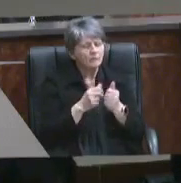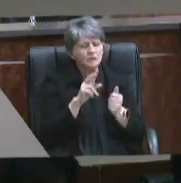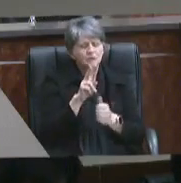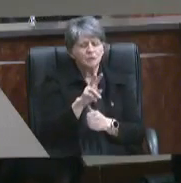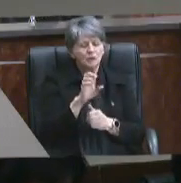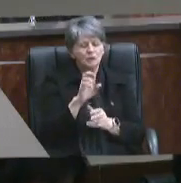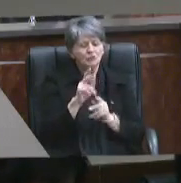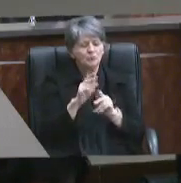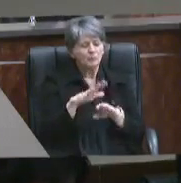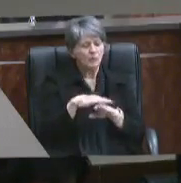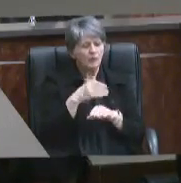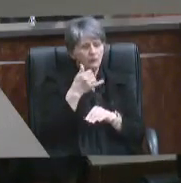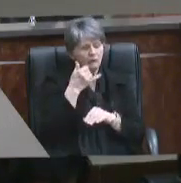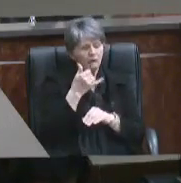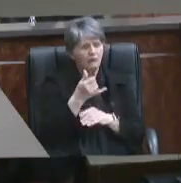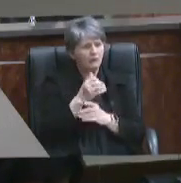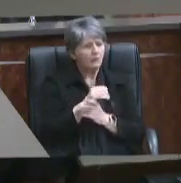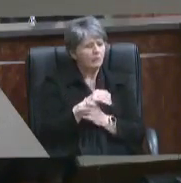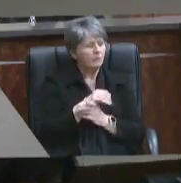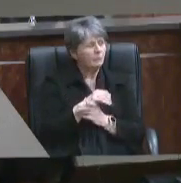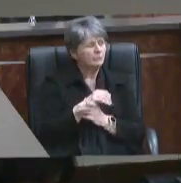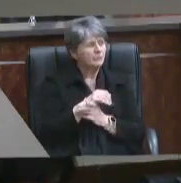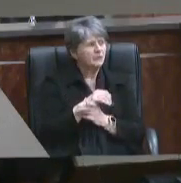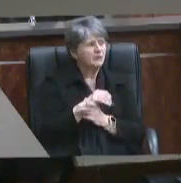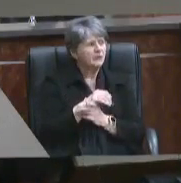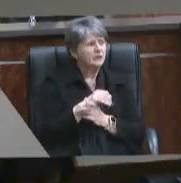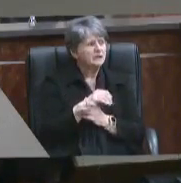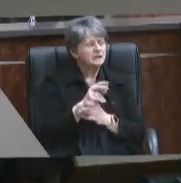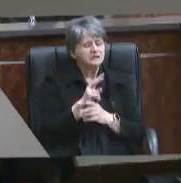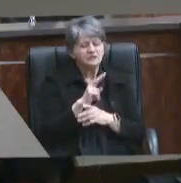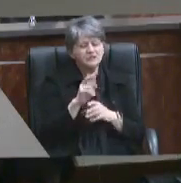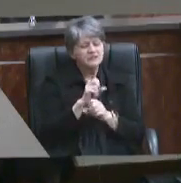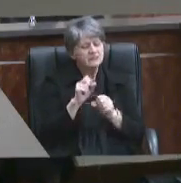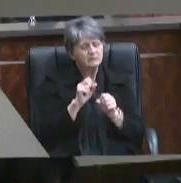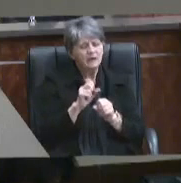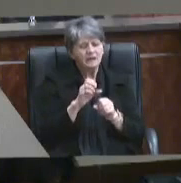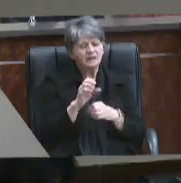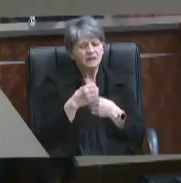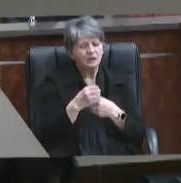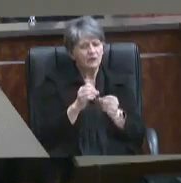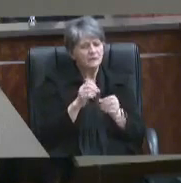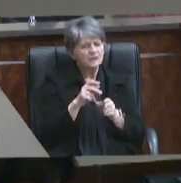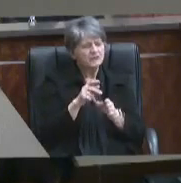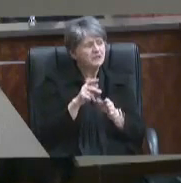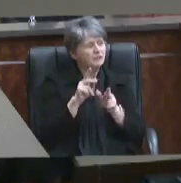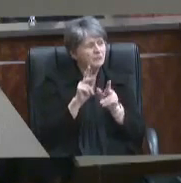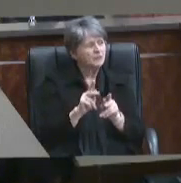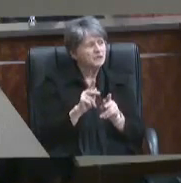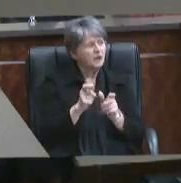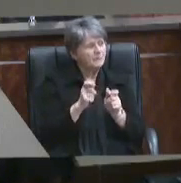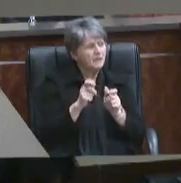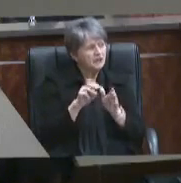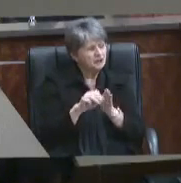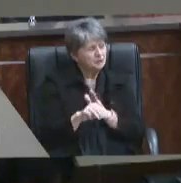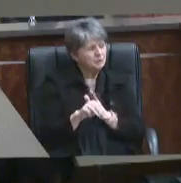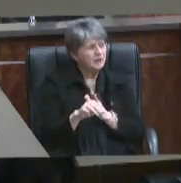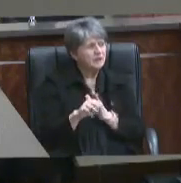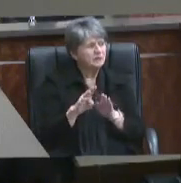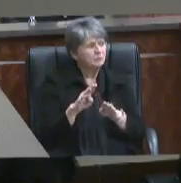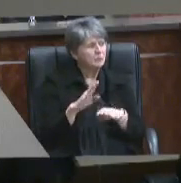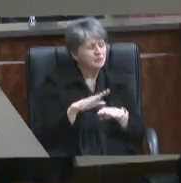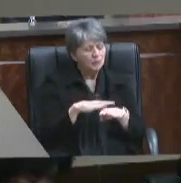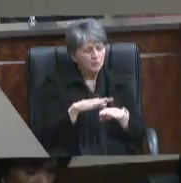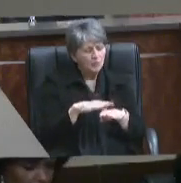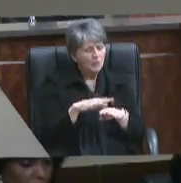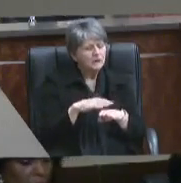that call. They're all muted, but it's very systematic. Office of Personnel Management, what's your posture? What questions do you have? A briefing that